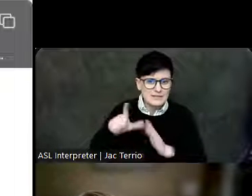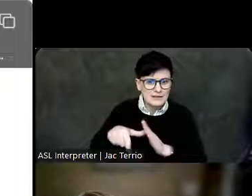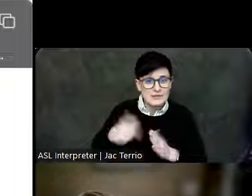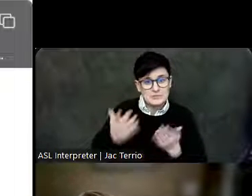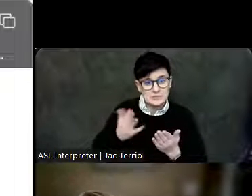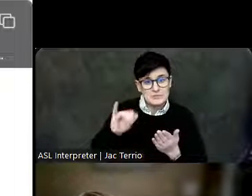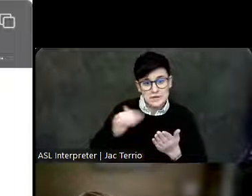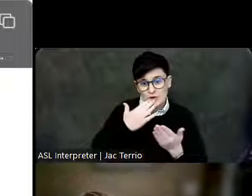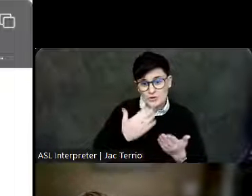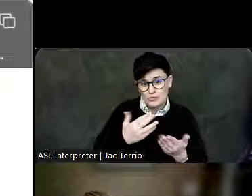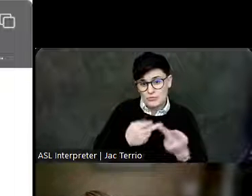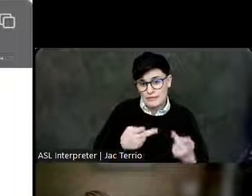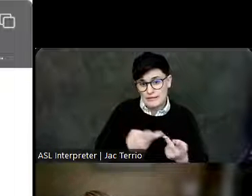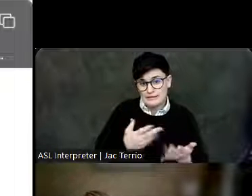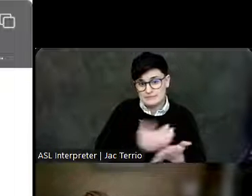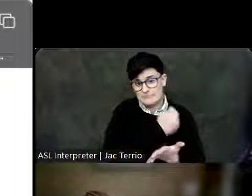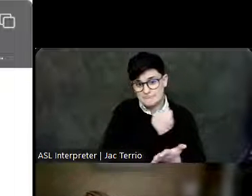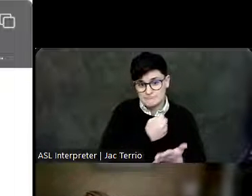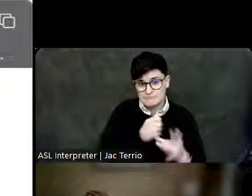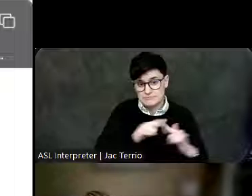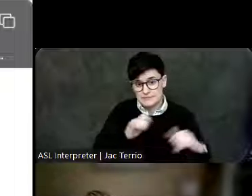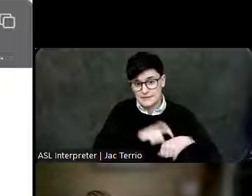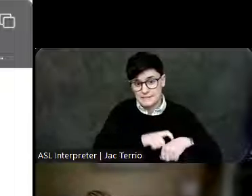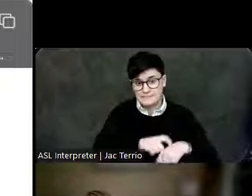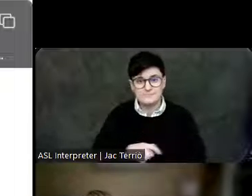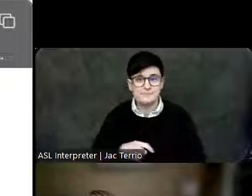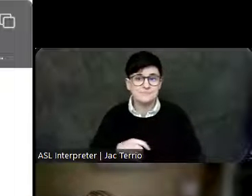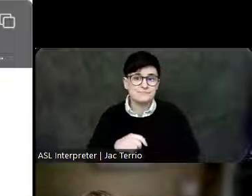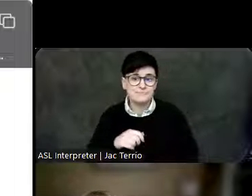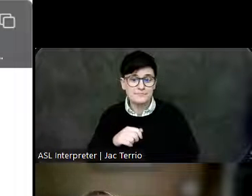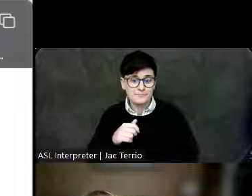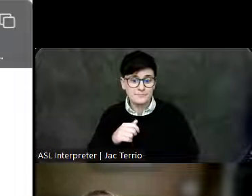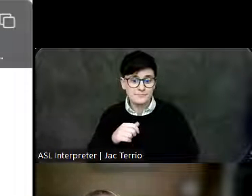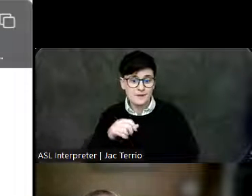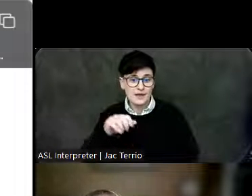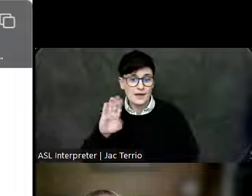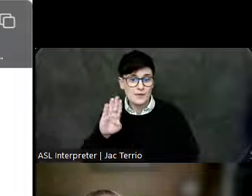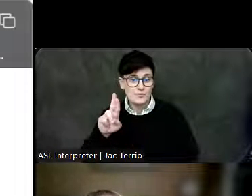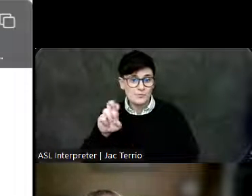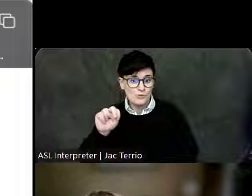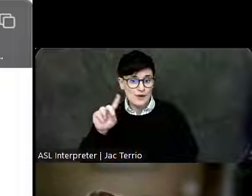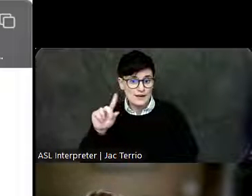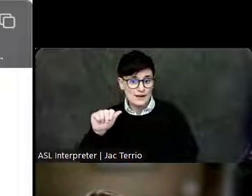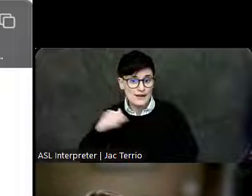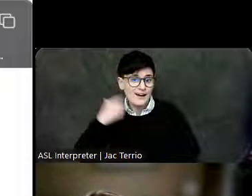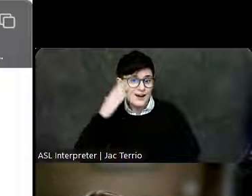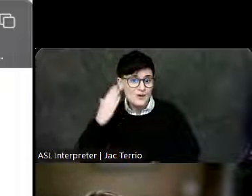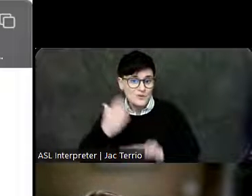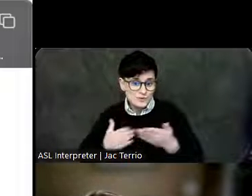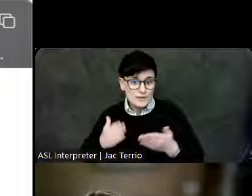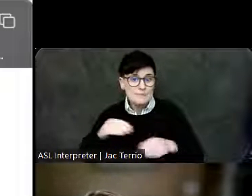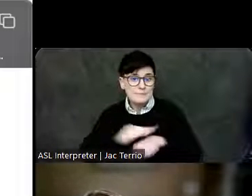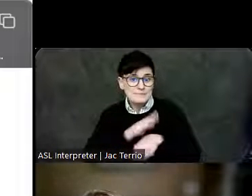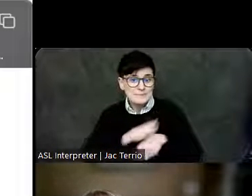Michelle, I also know that there's a few beaches in Massachusetts, and I know for sure York Beach